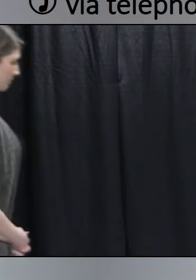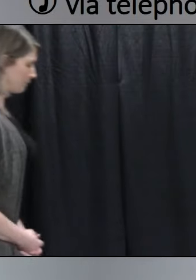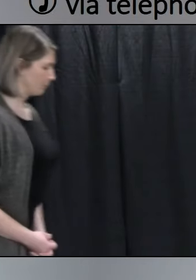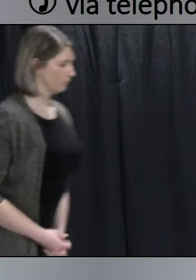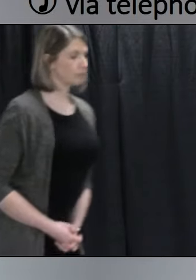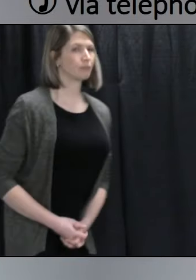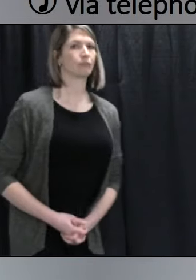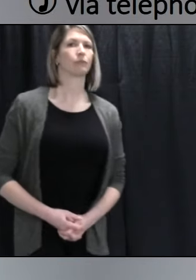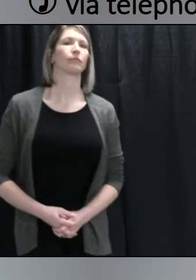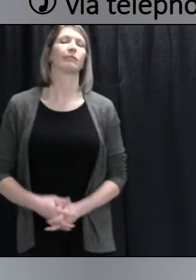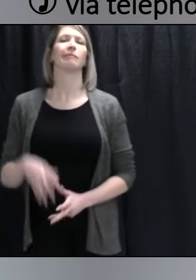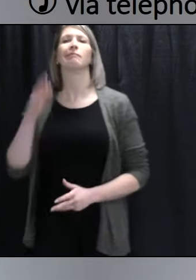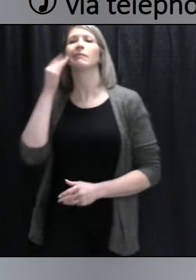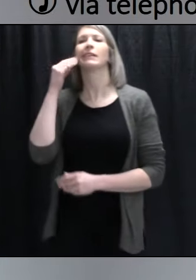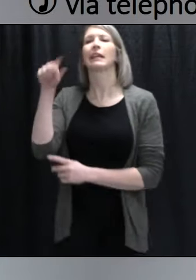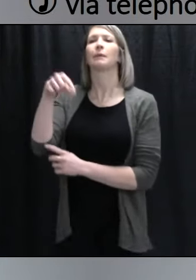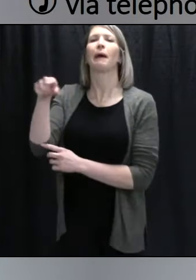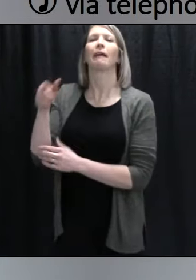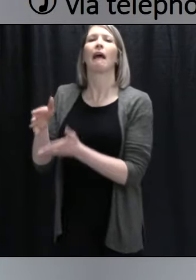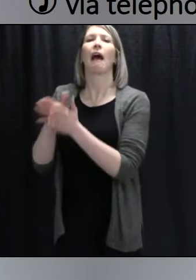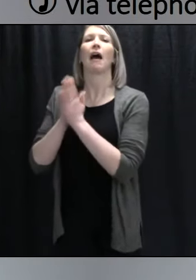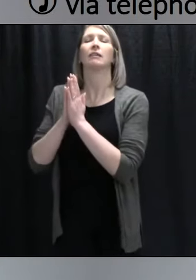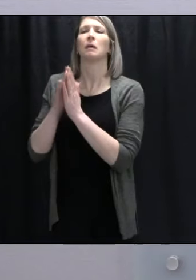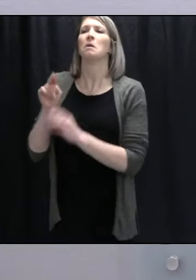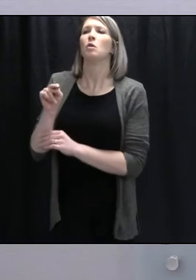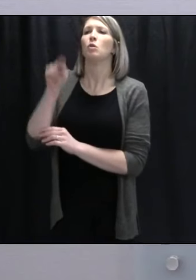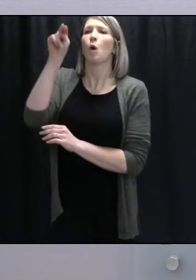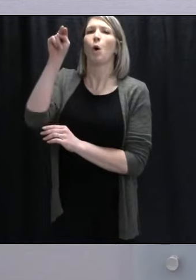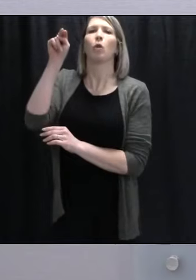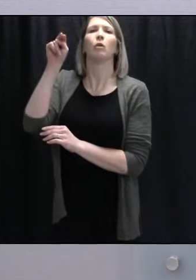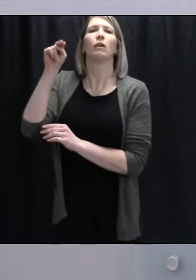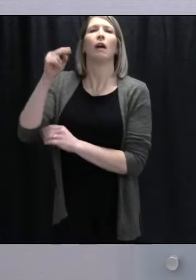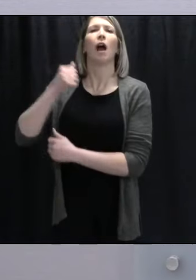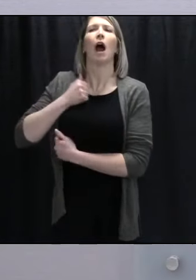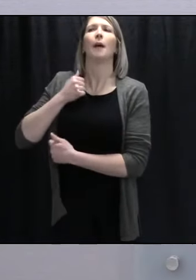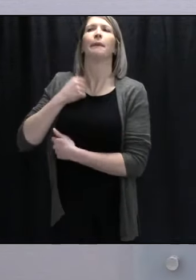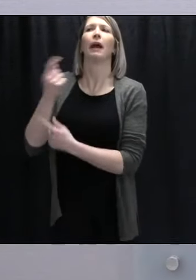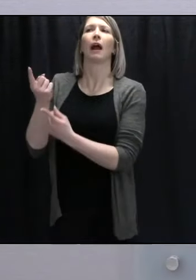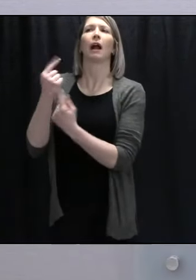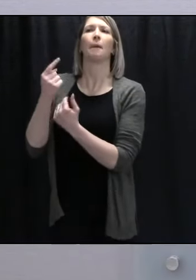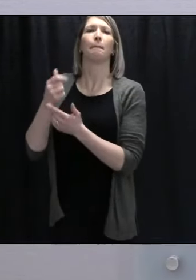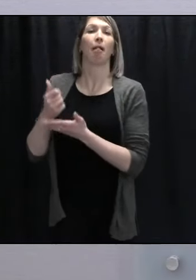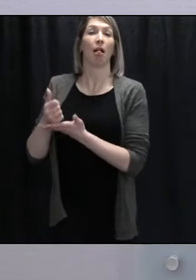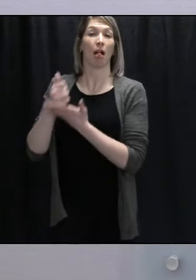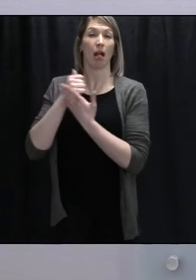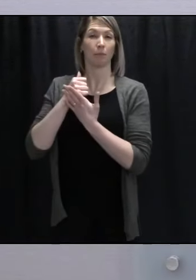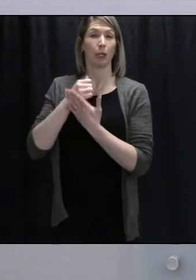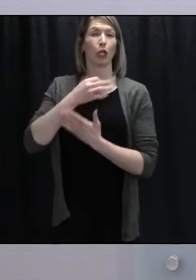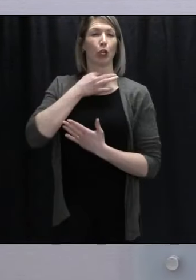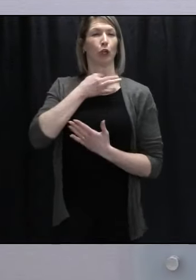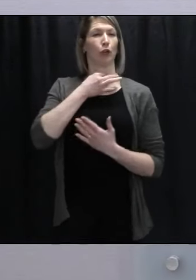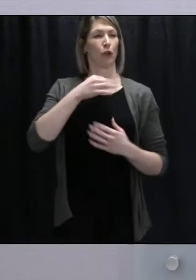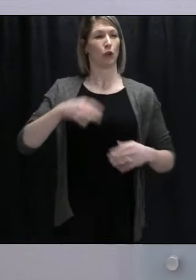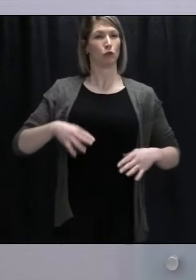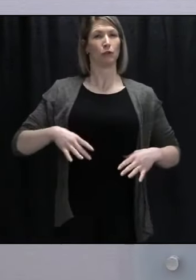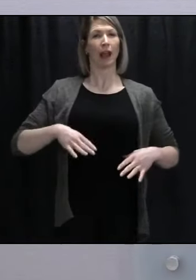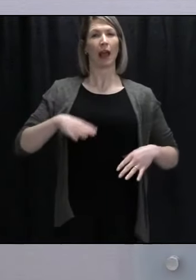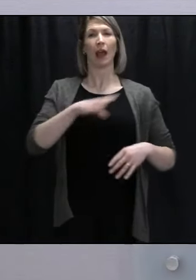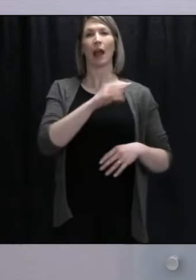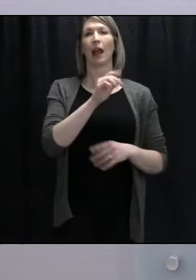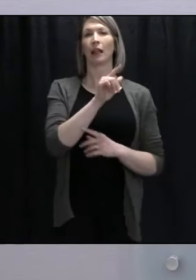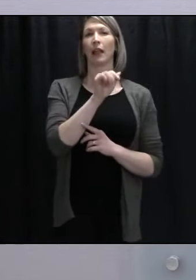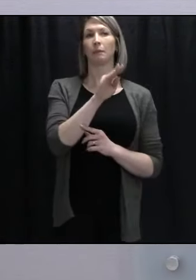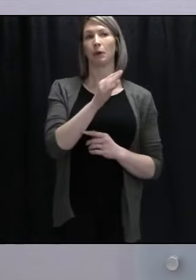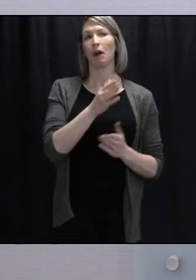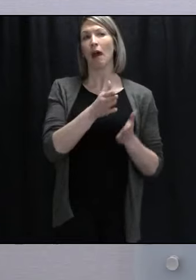that province that would be grappling with the pandemic. Is Newfoundland and Labrador looking to do that, to have federal